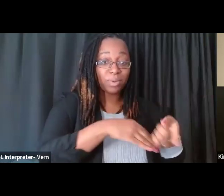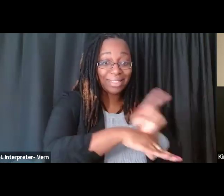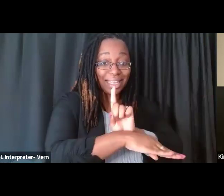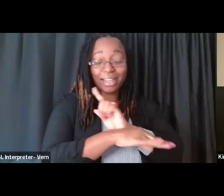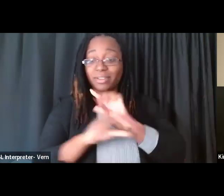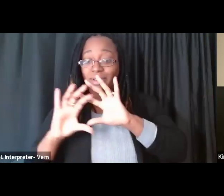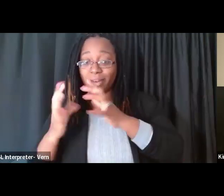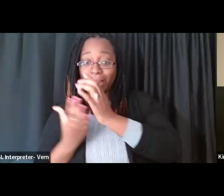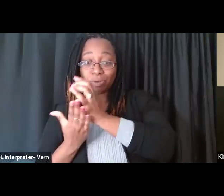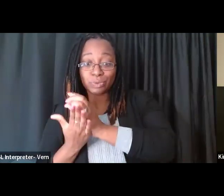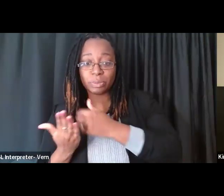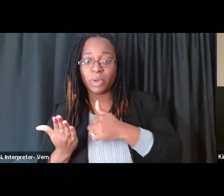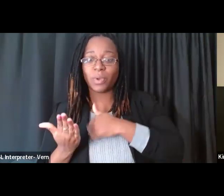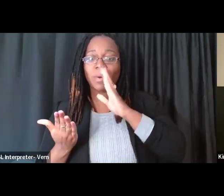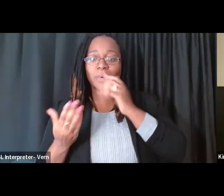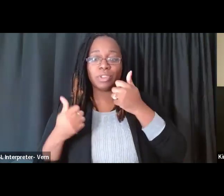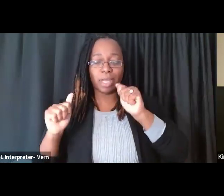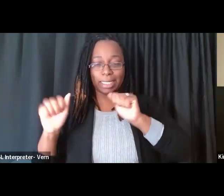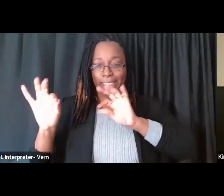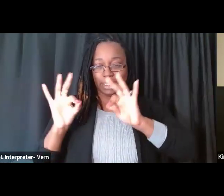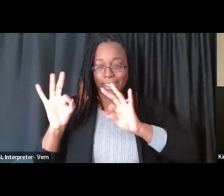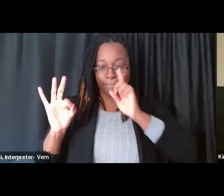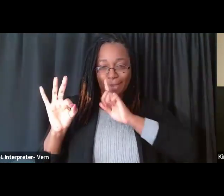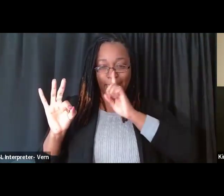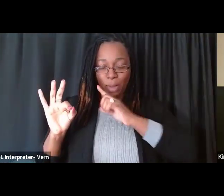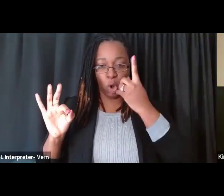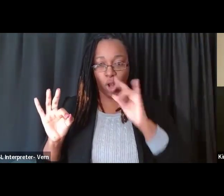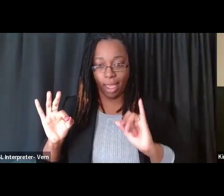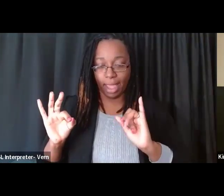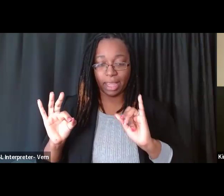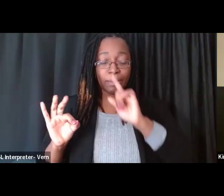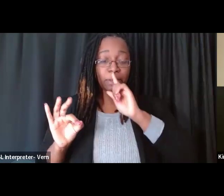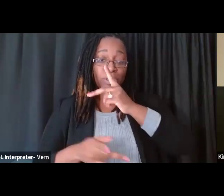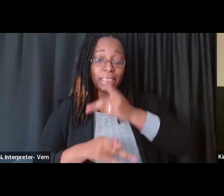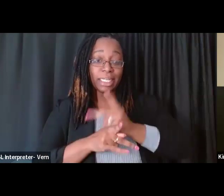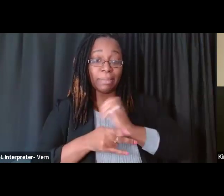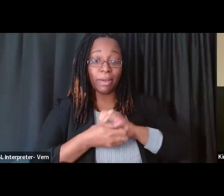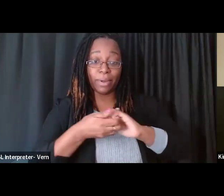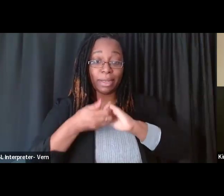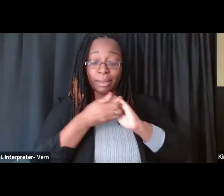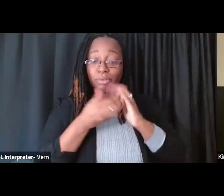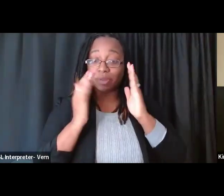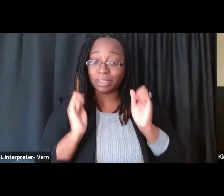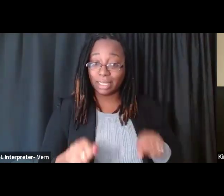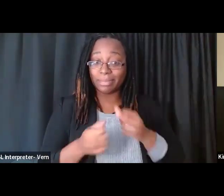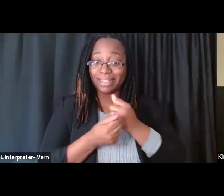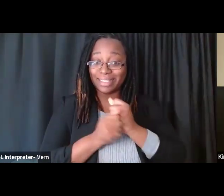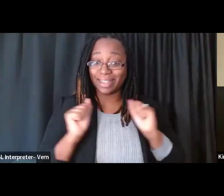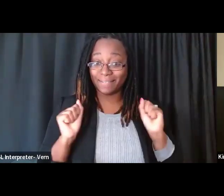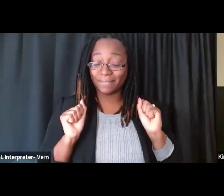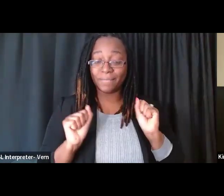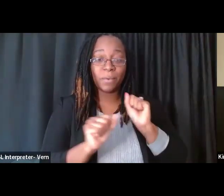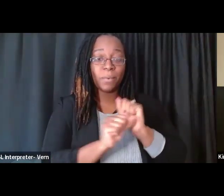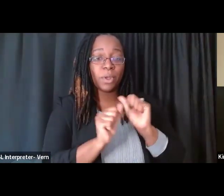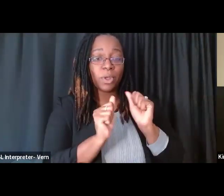create simulations of these experiences in a way that keeps all of our collaborators safe. We are working with actors